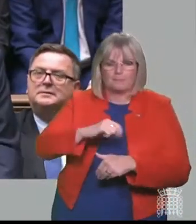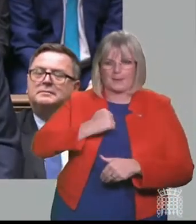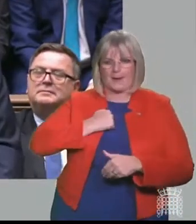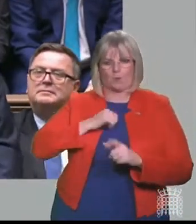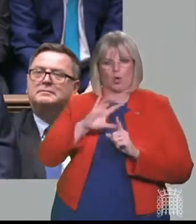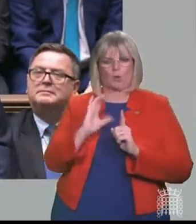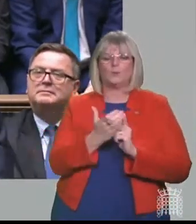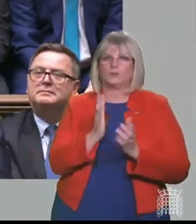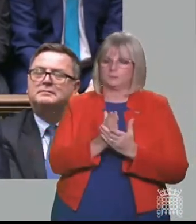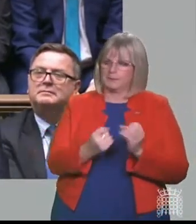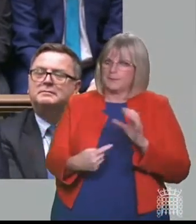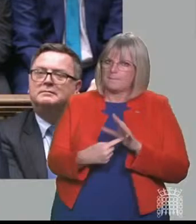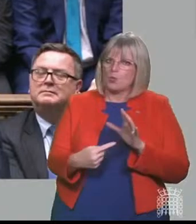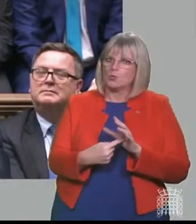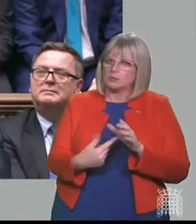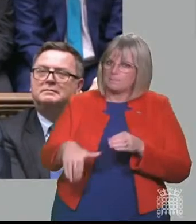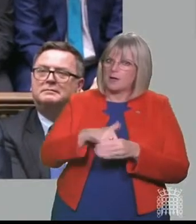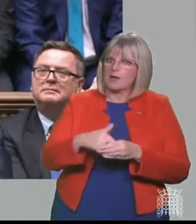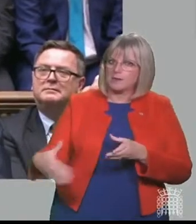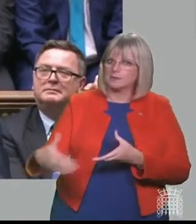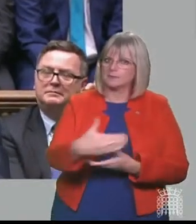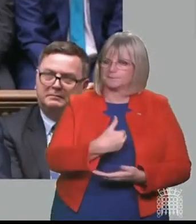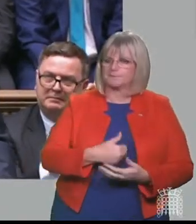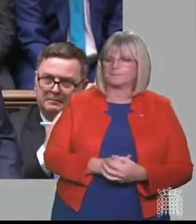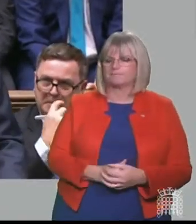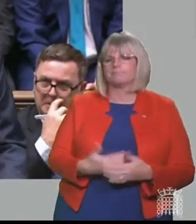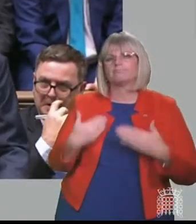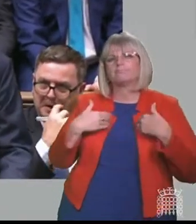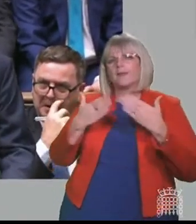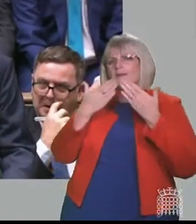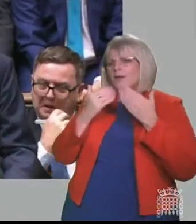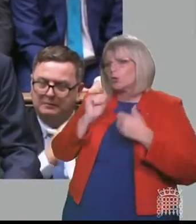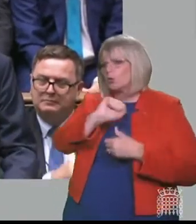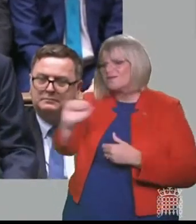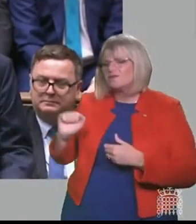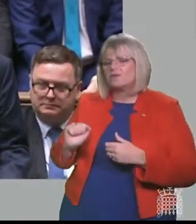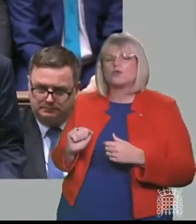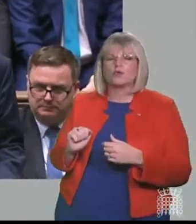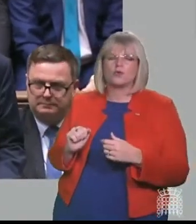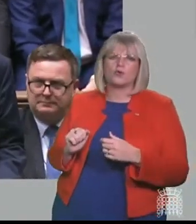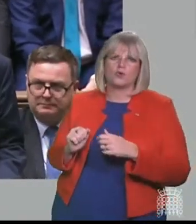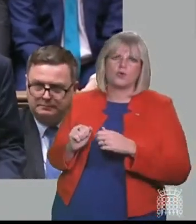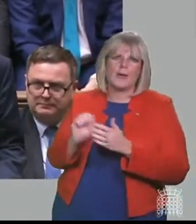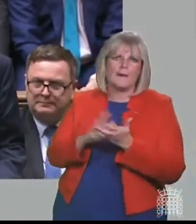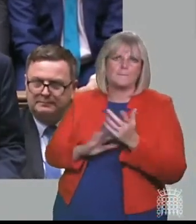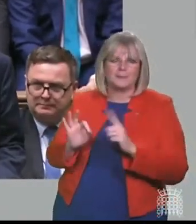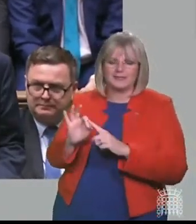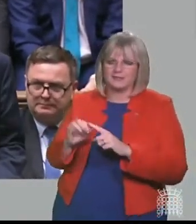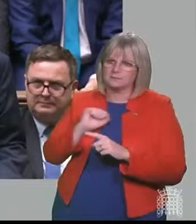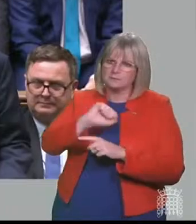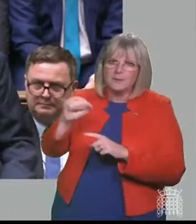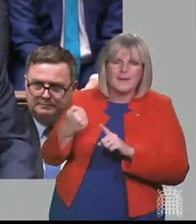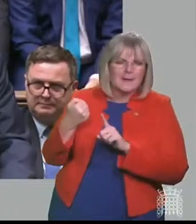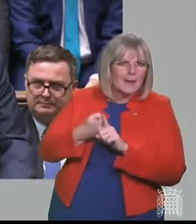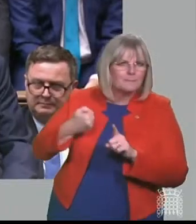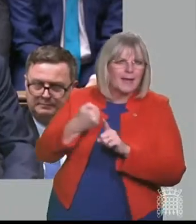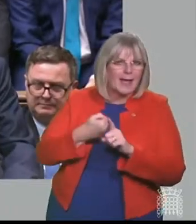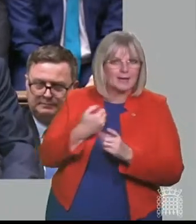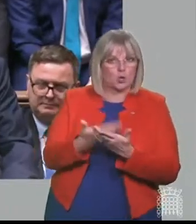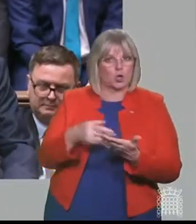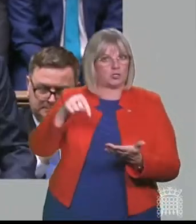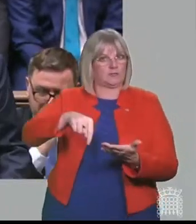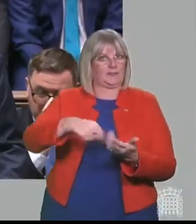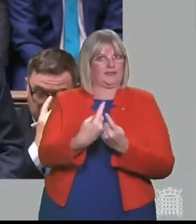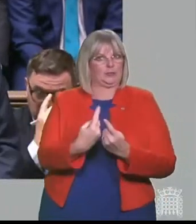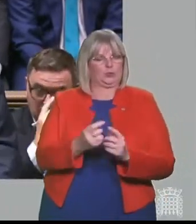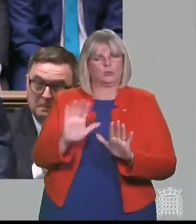members for Stockton South, Barrow and Furness and East Devon for their tenacious campaigning on this issue. And finally, Mr.